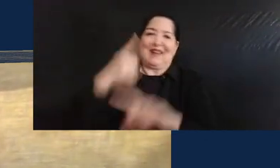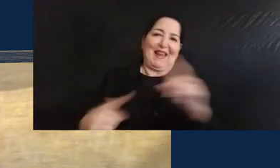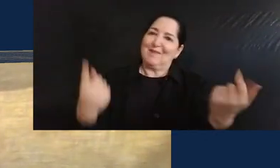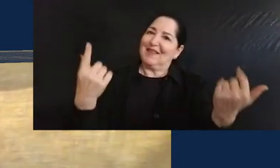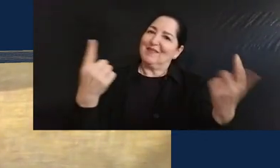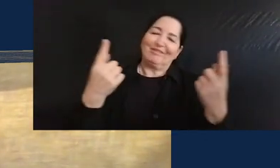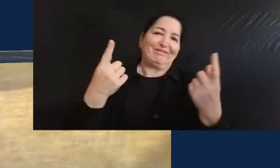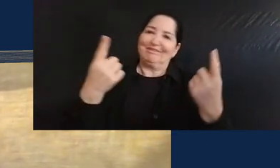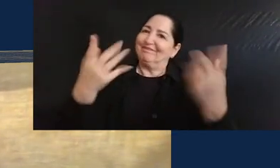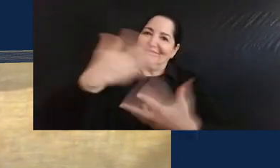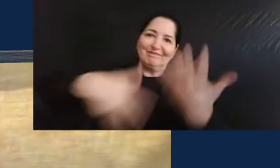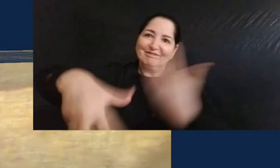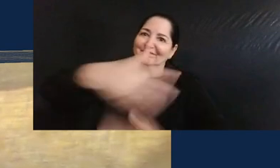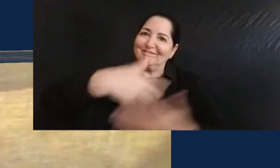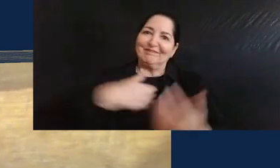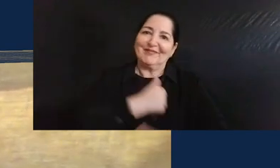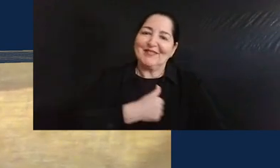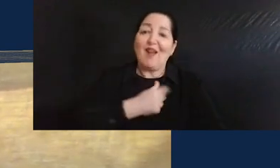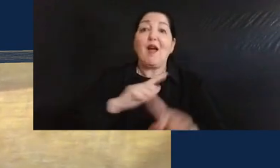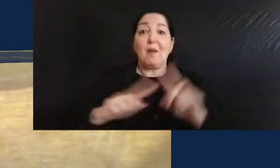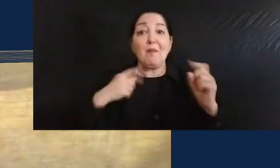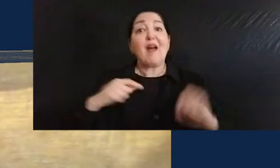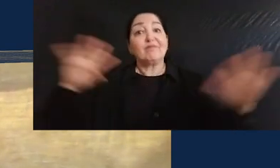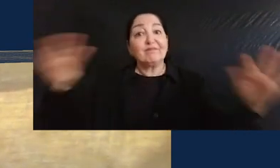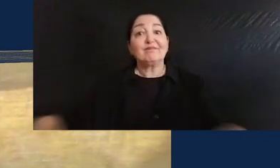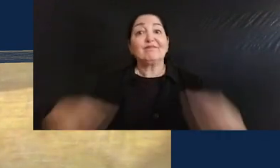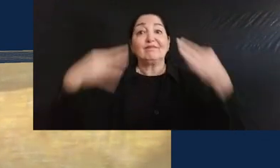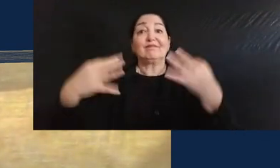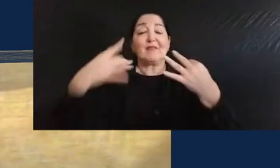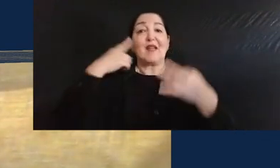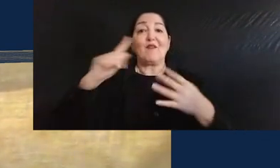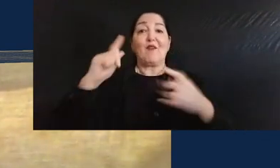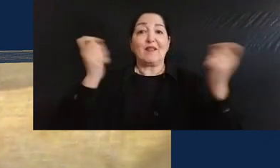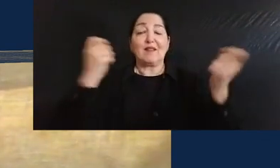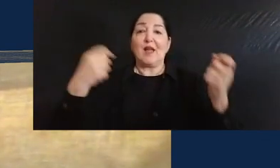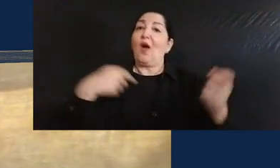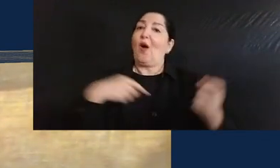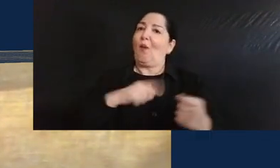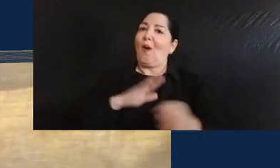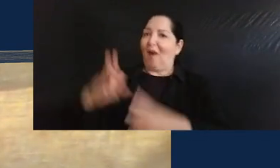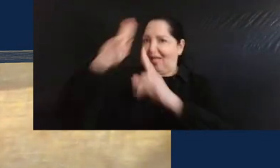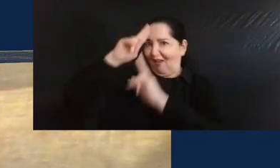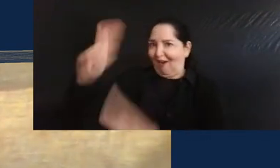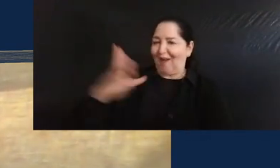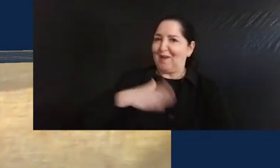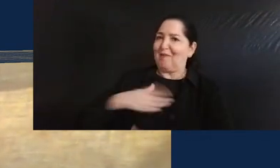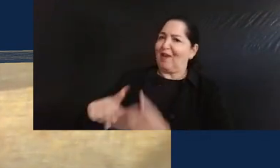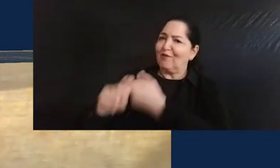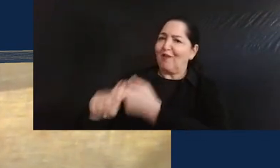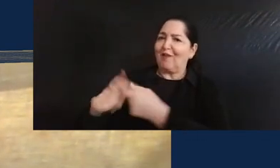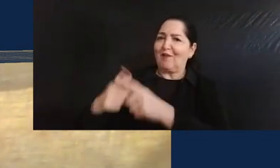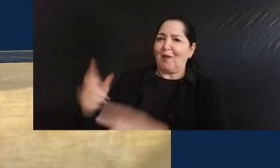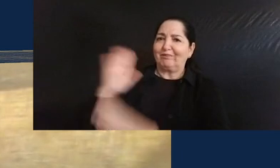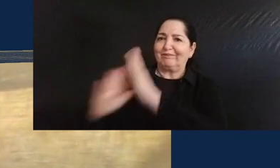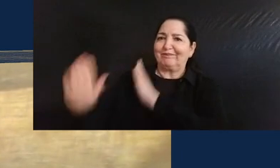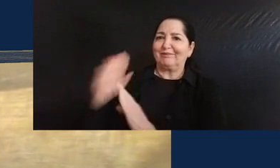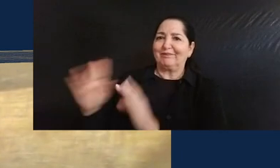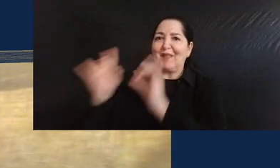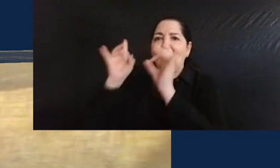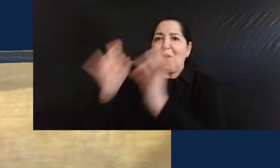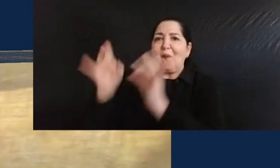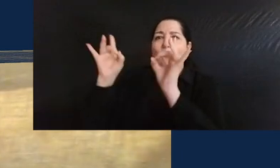the musical genius and my good friend from our days working together in Wicked, Mr. Alex Lacamoire, and of course,